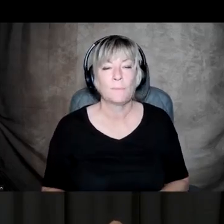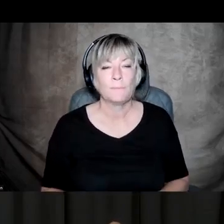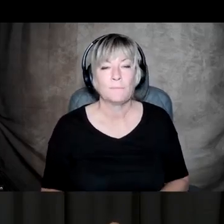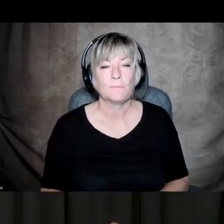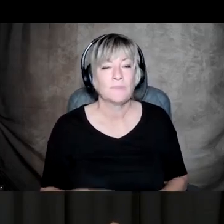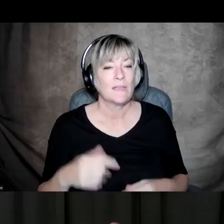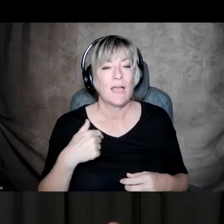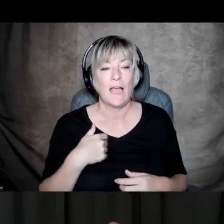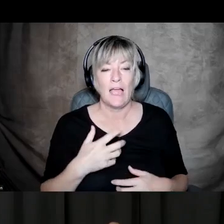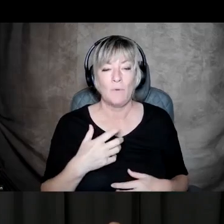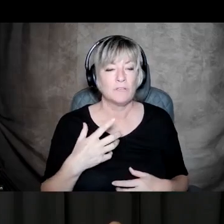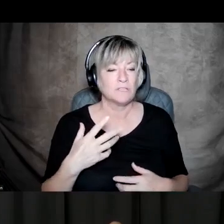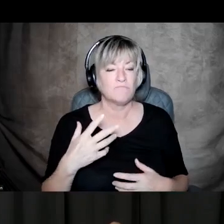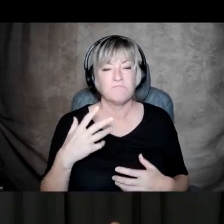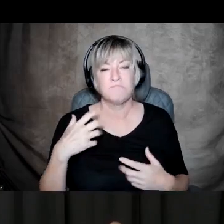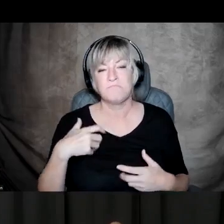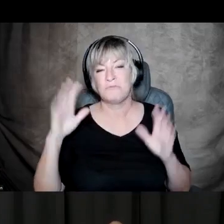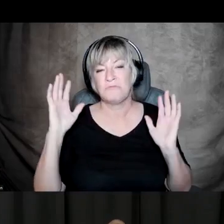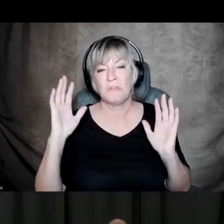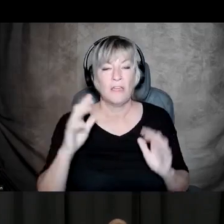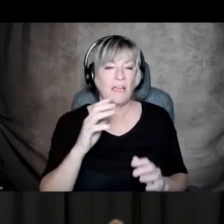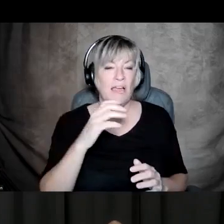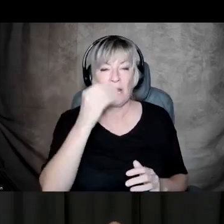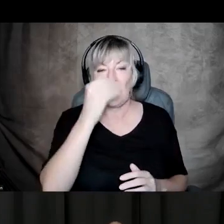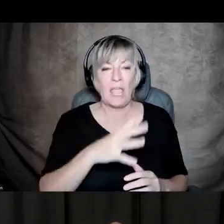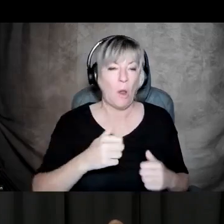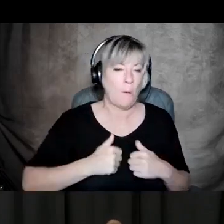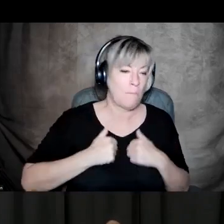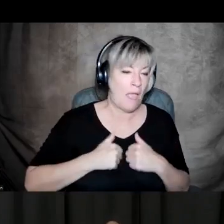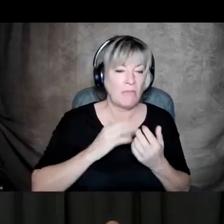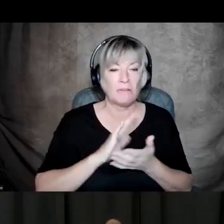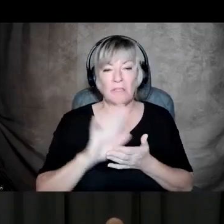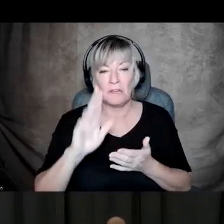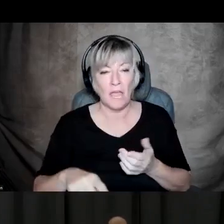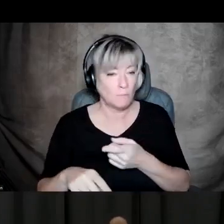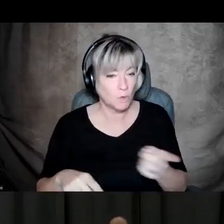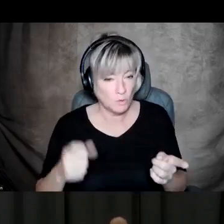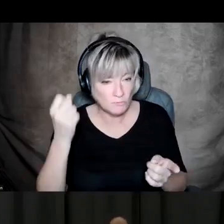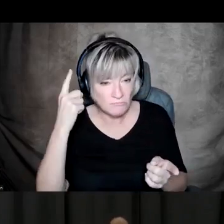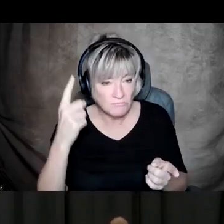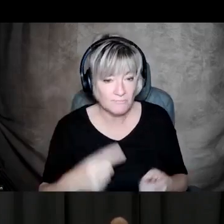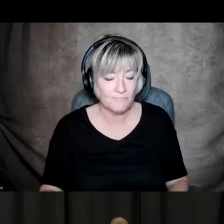I was so gone, I didn't even care about taking a bath or getting cleaned up. Do you hear me?